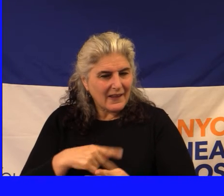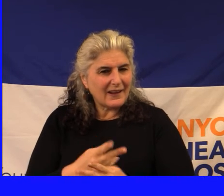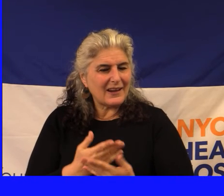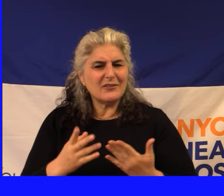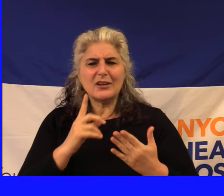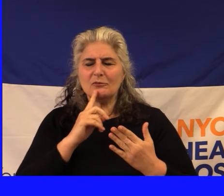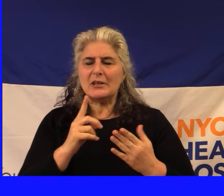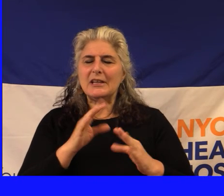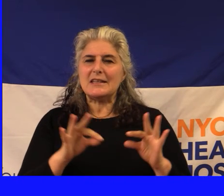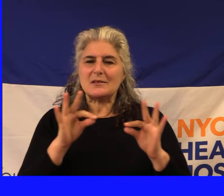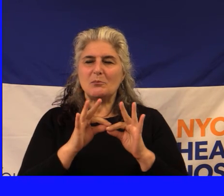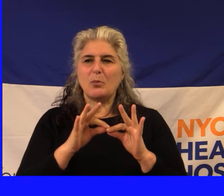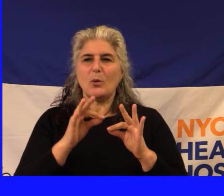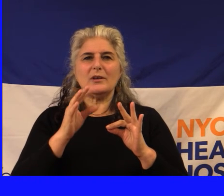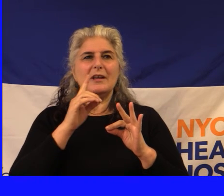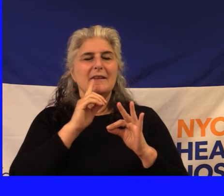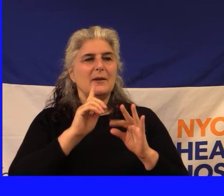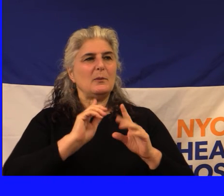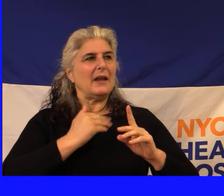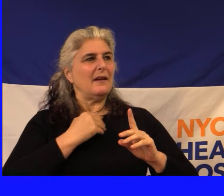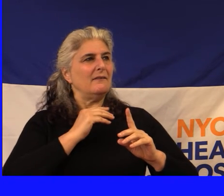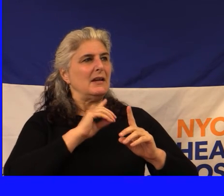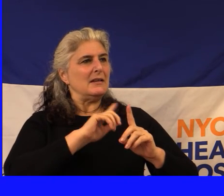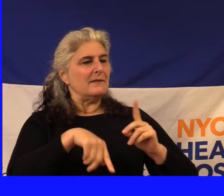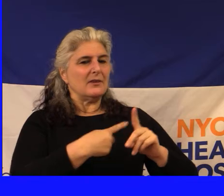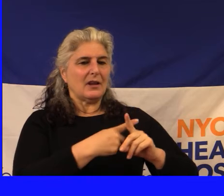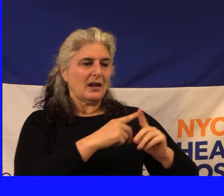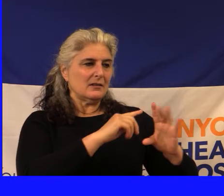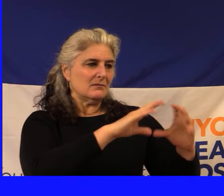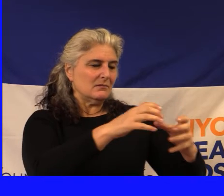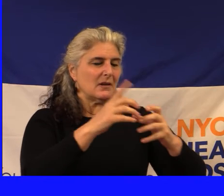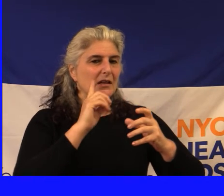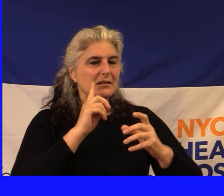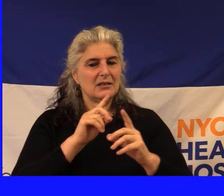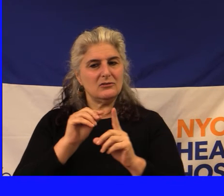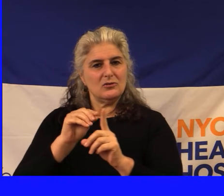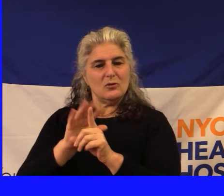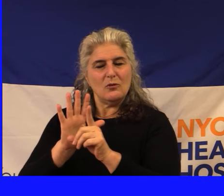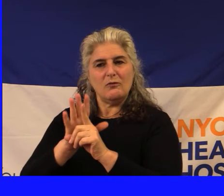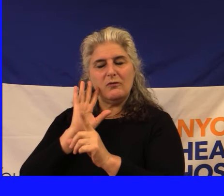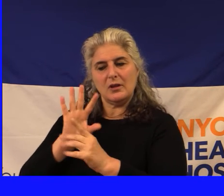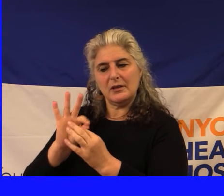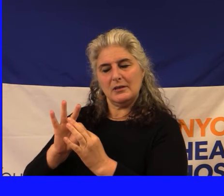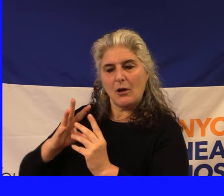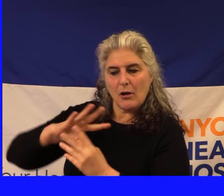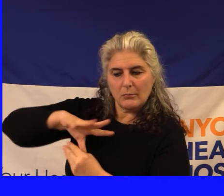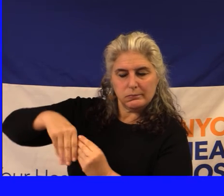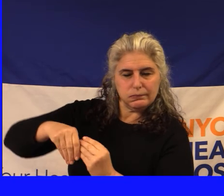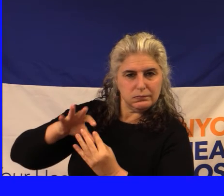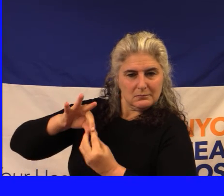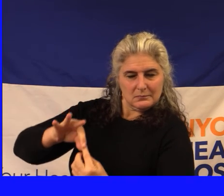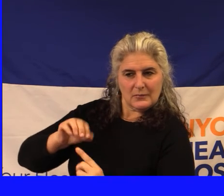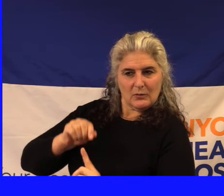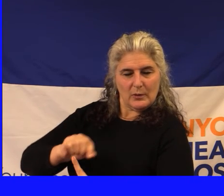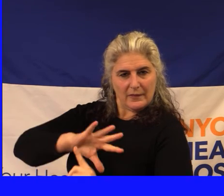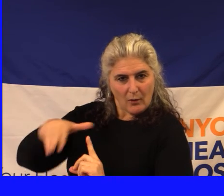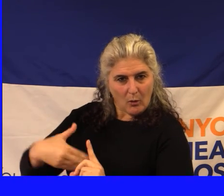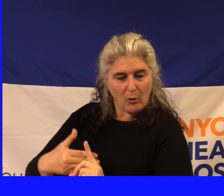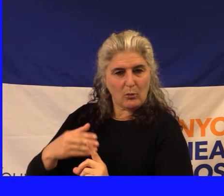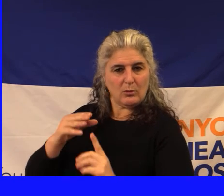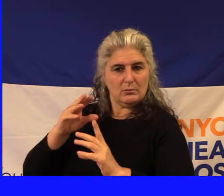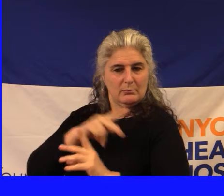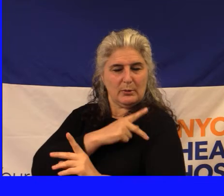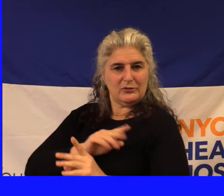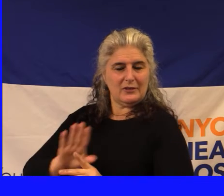full patient set of needs. And then the ACO is committed to delivering coaching and support